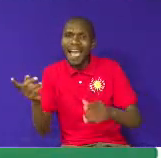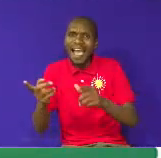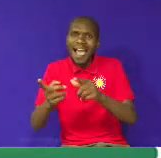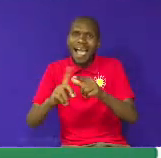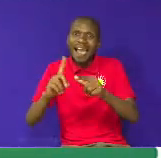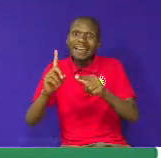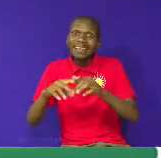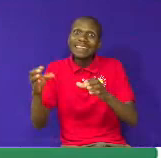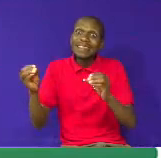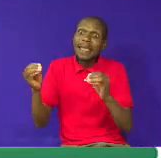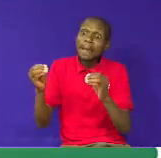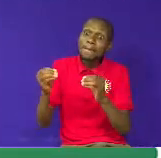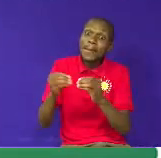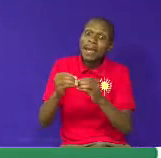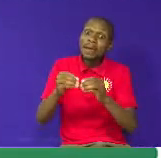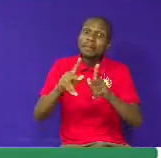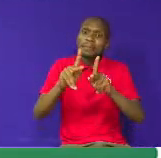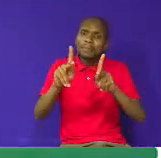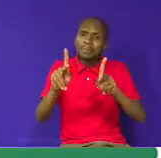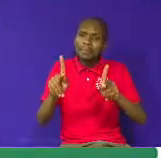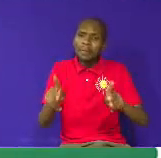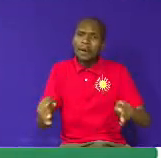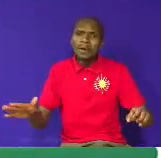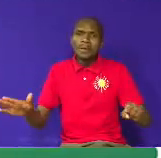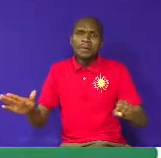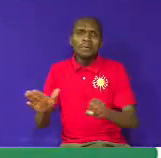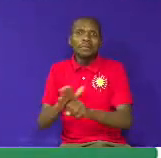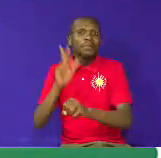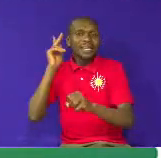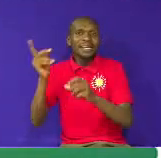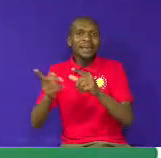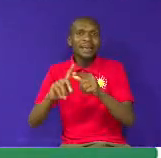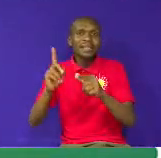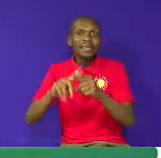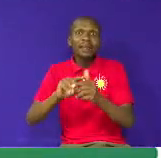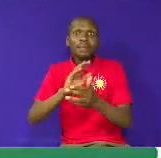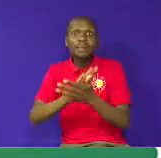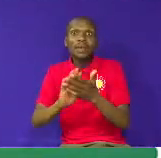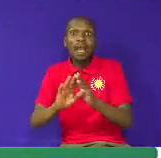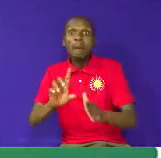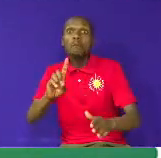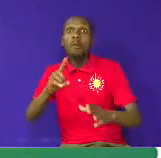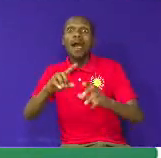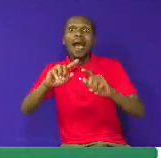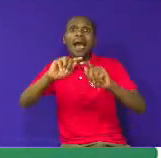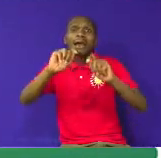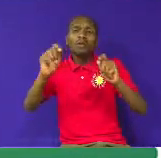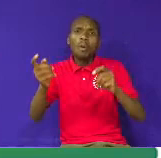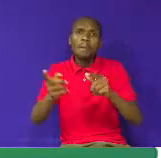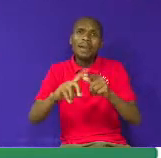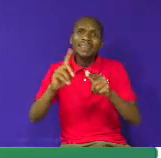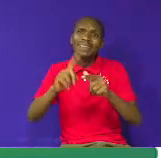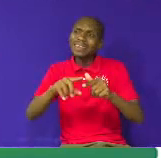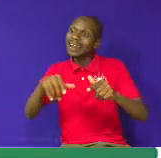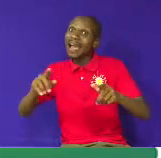banyorane ba Gusii ngima egere Gusii ebegeteke chingongo chinde bakire